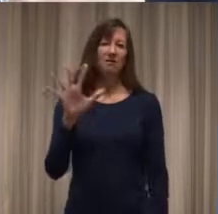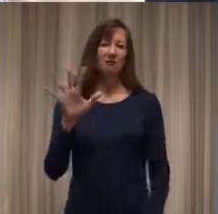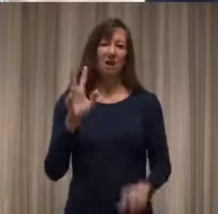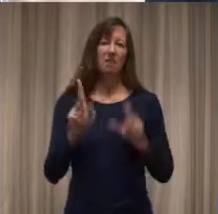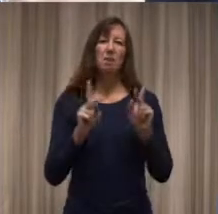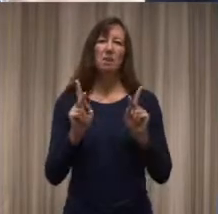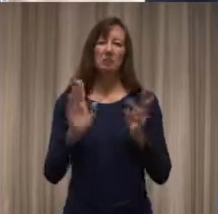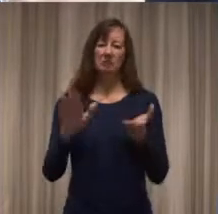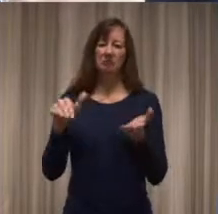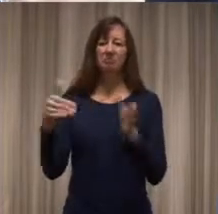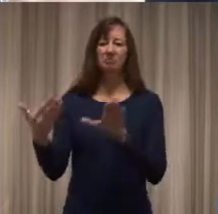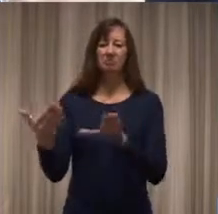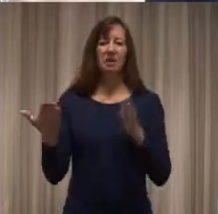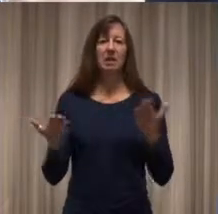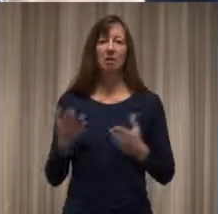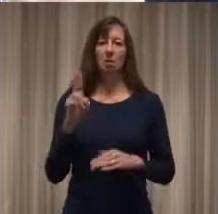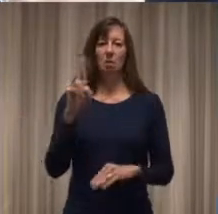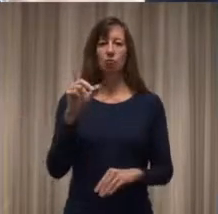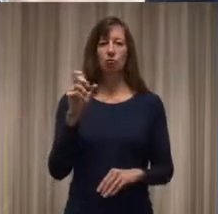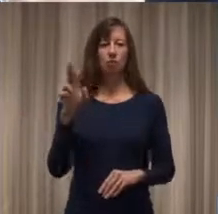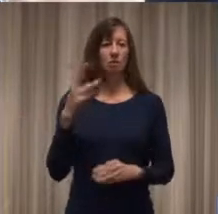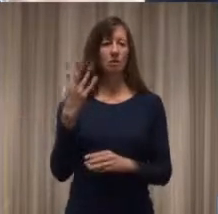County since the beginning of the pandemic.